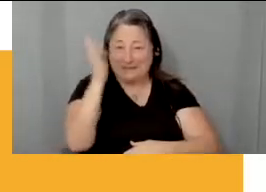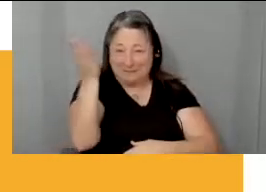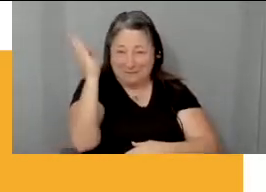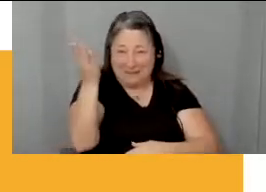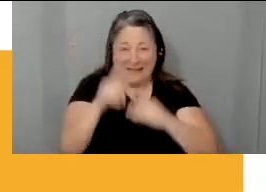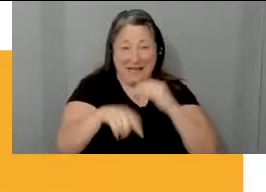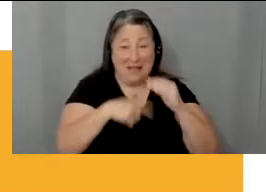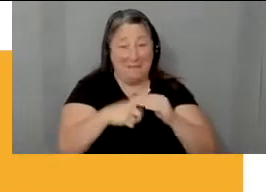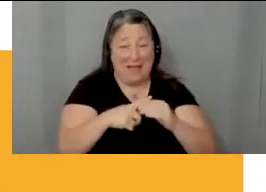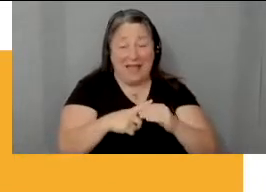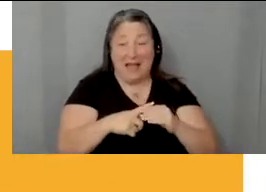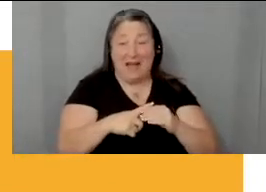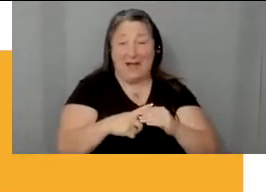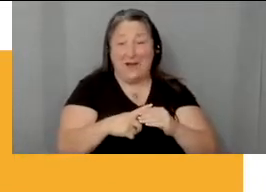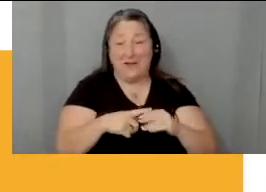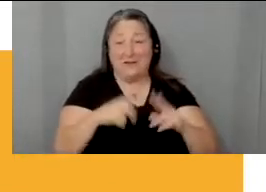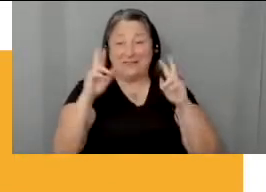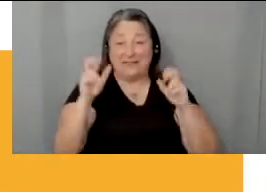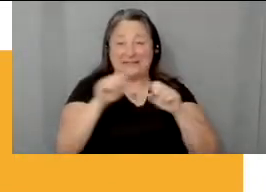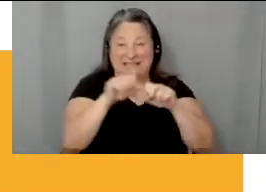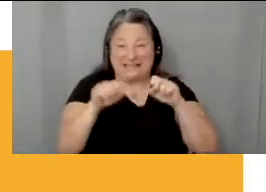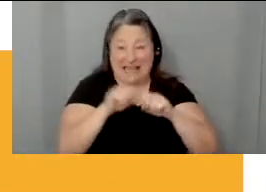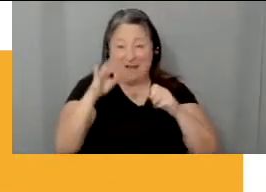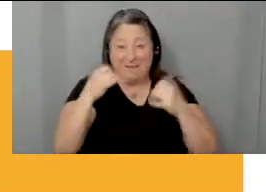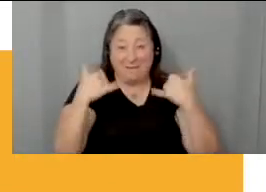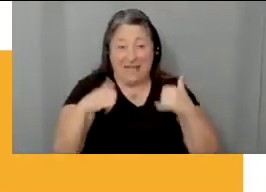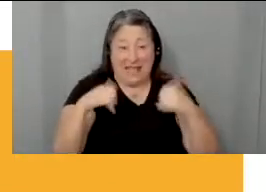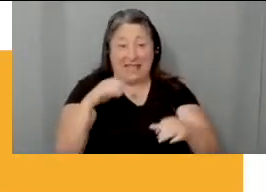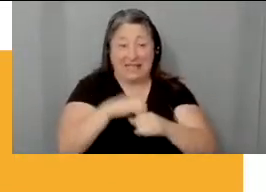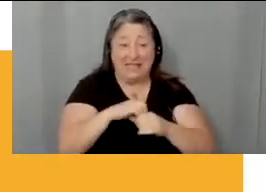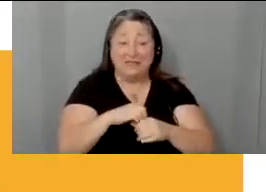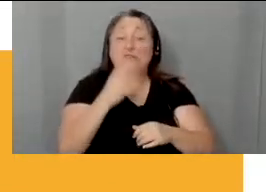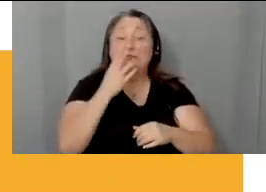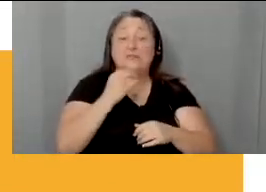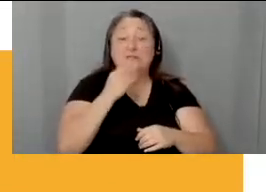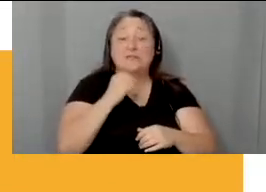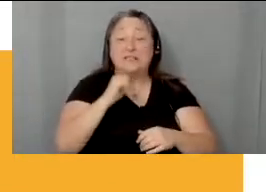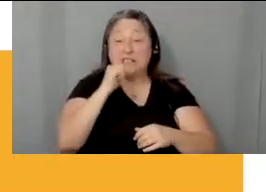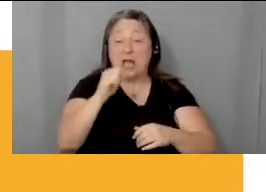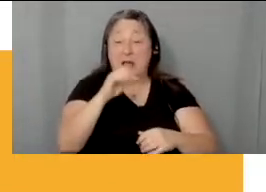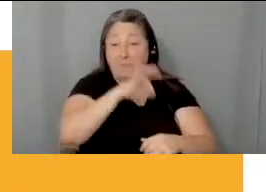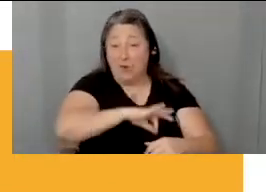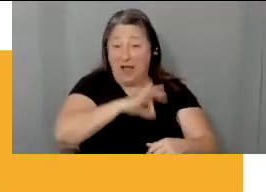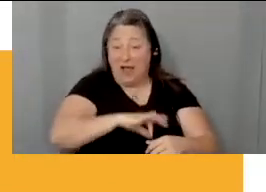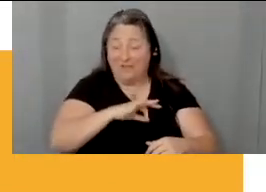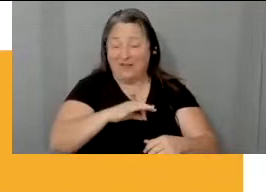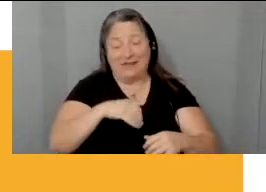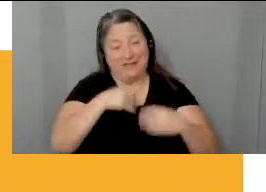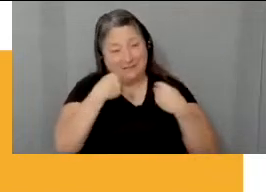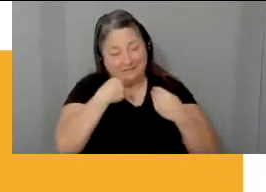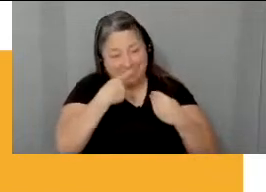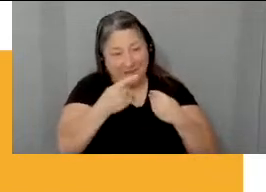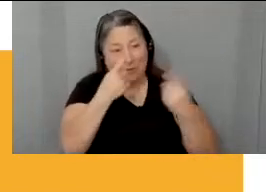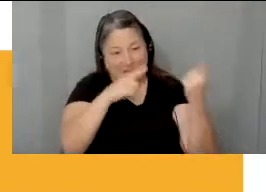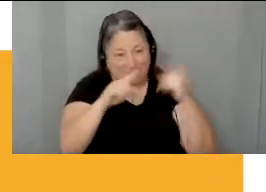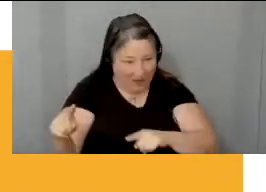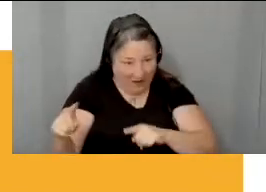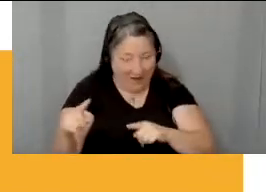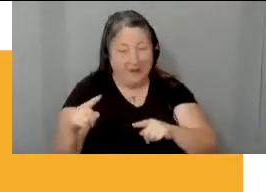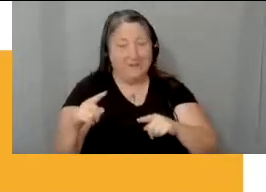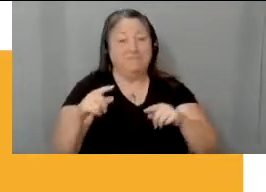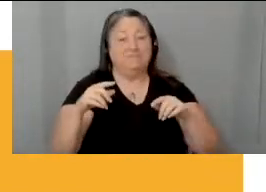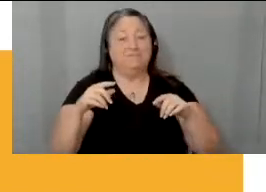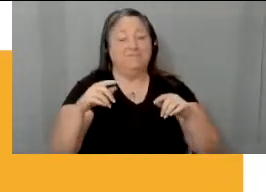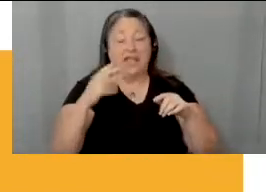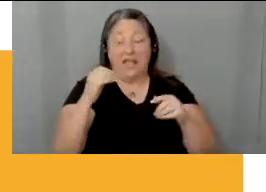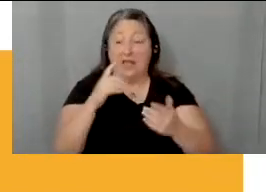state of play in the Jewish nonprofit sector, give you all a lay of the land, and share some of what we're learning as